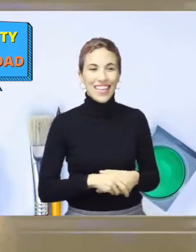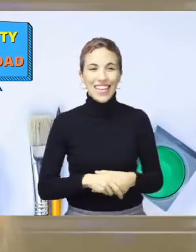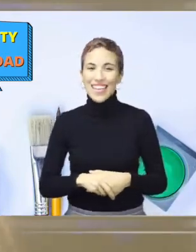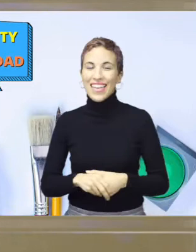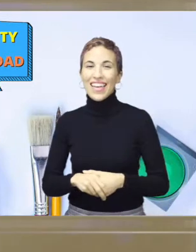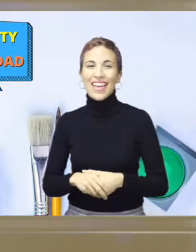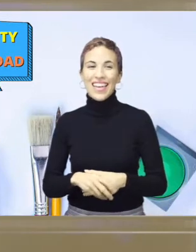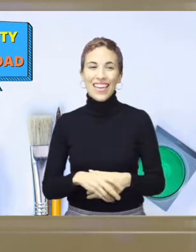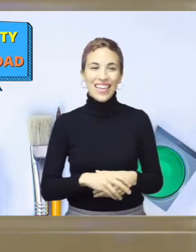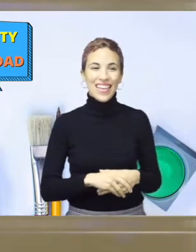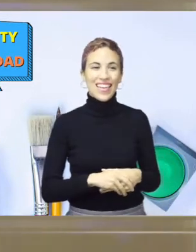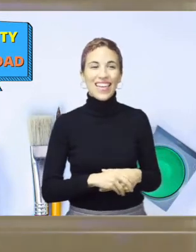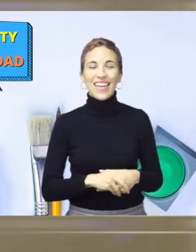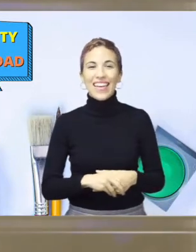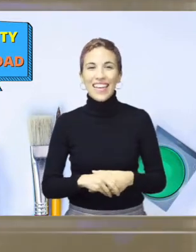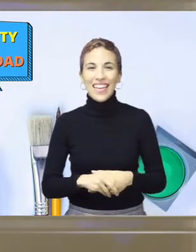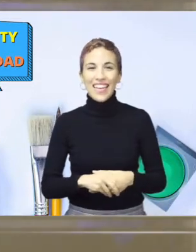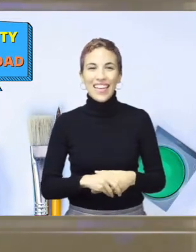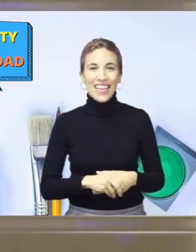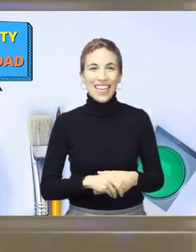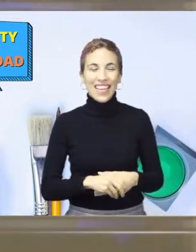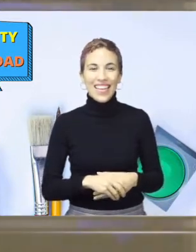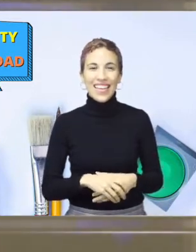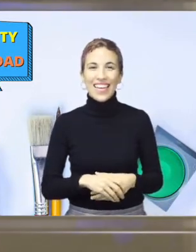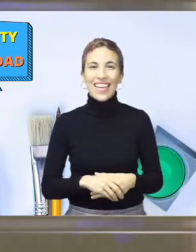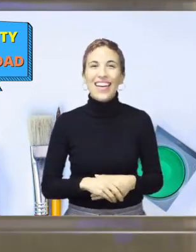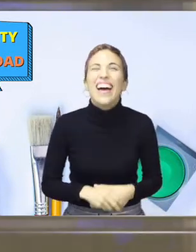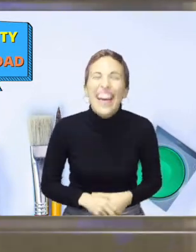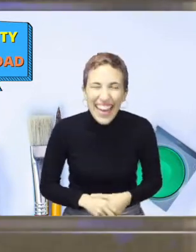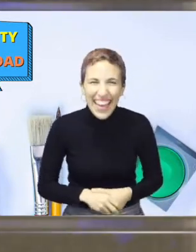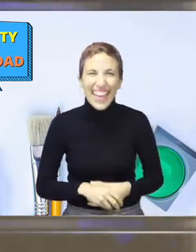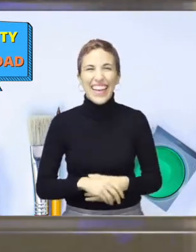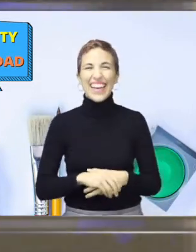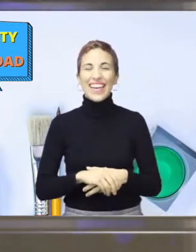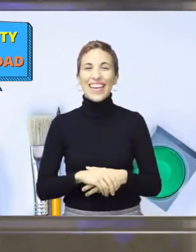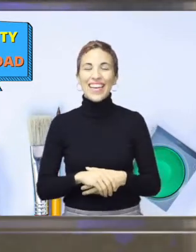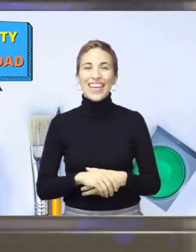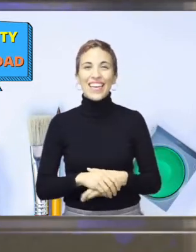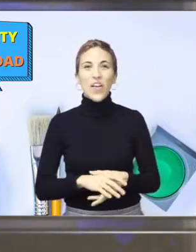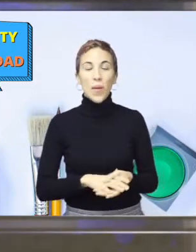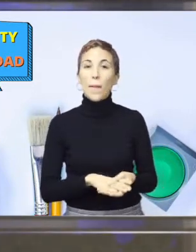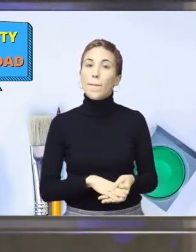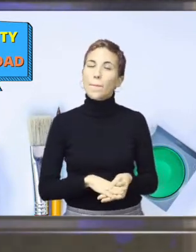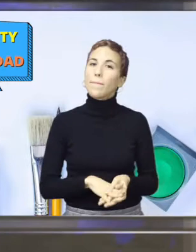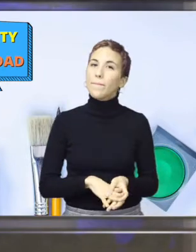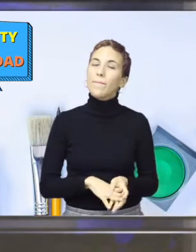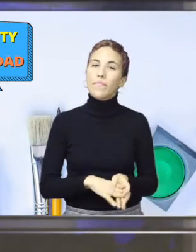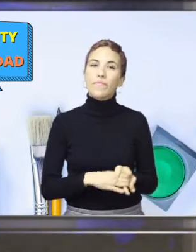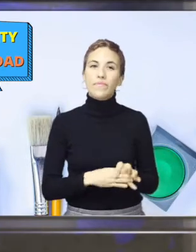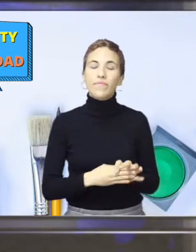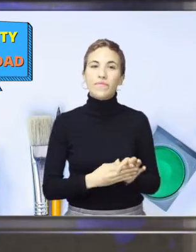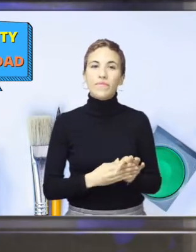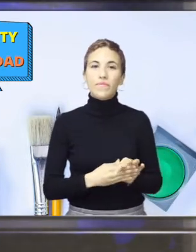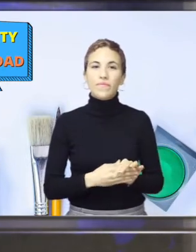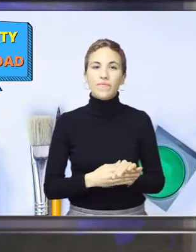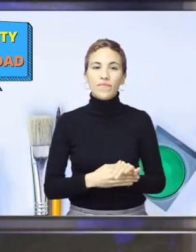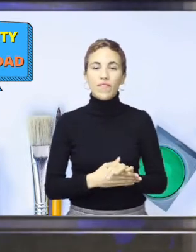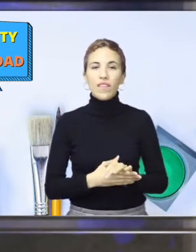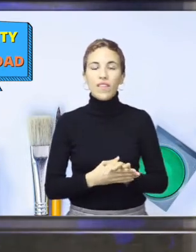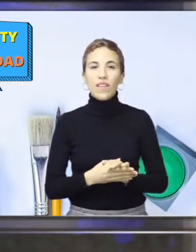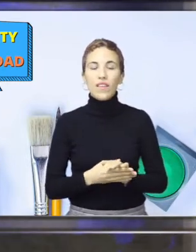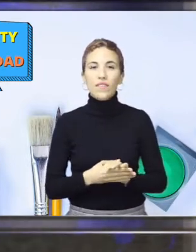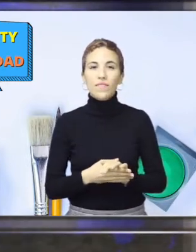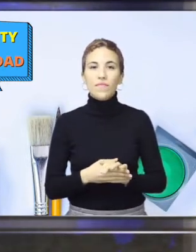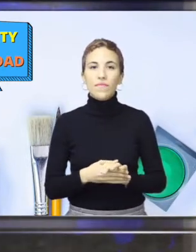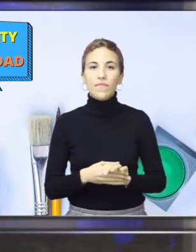Perry? Oh, thank you, Miss Shema and Perry. So, yeah, creativity, Miss Shema, that is